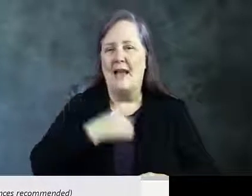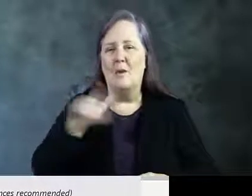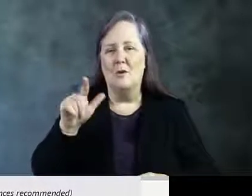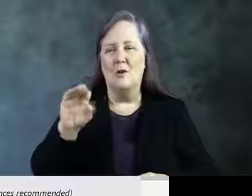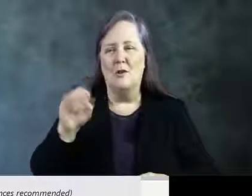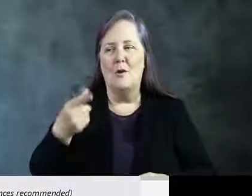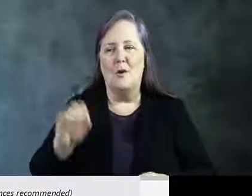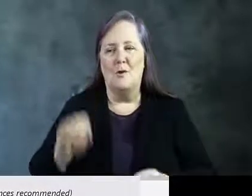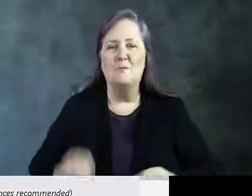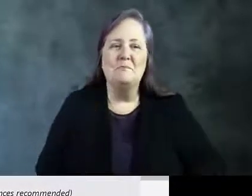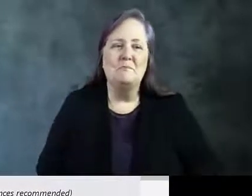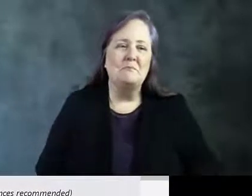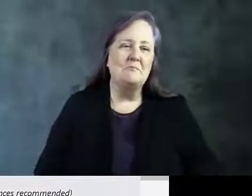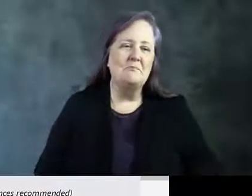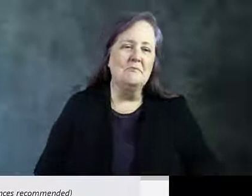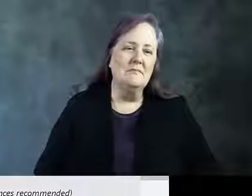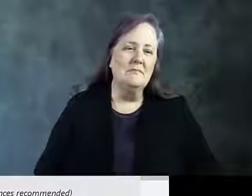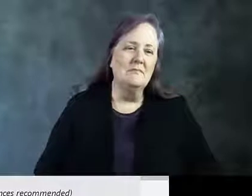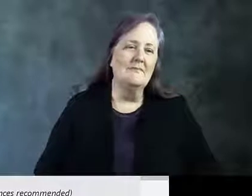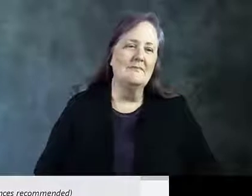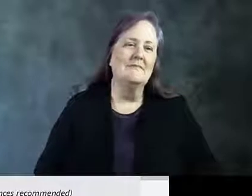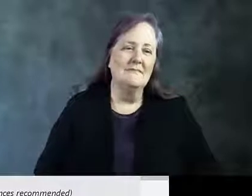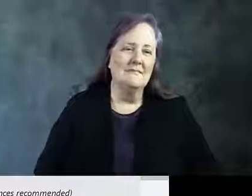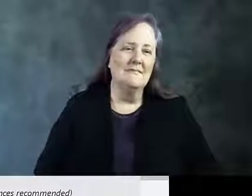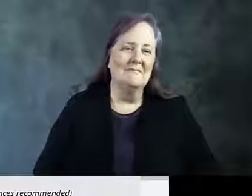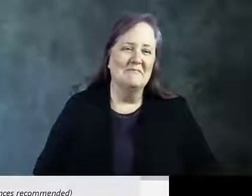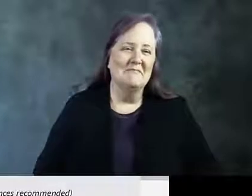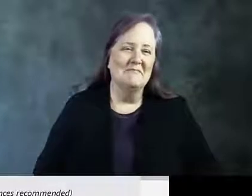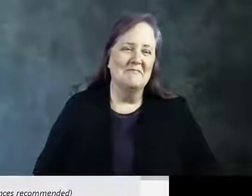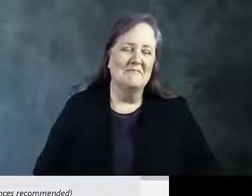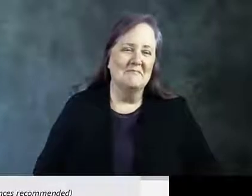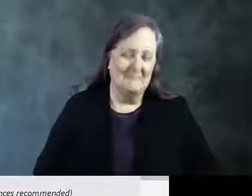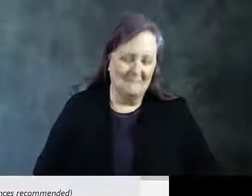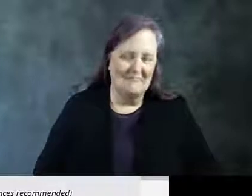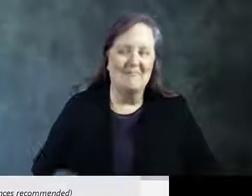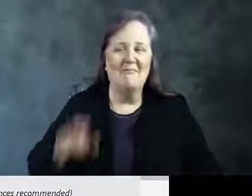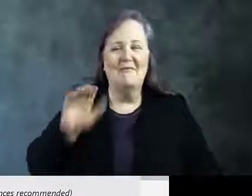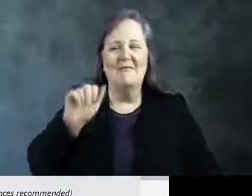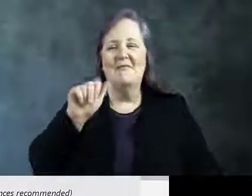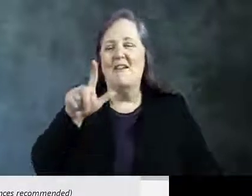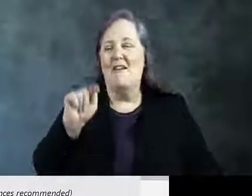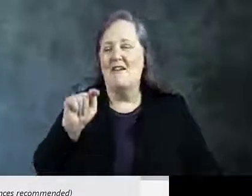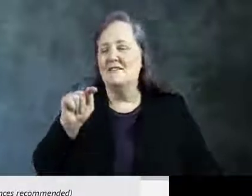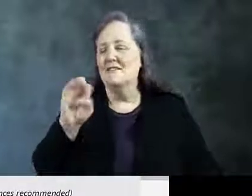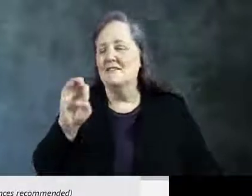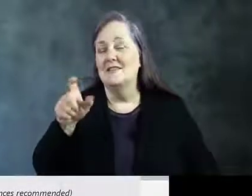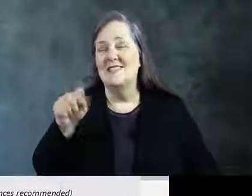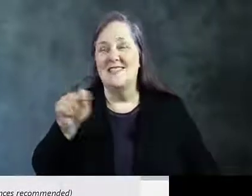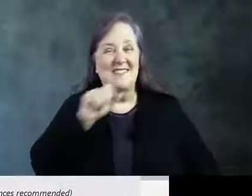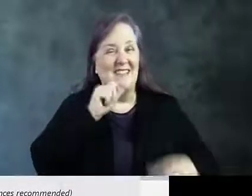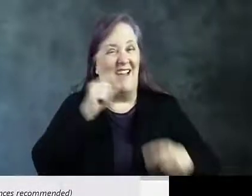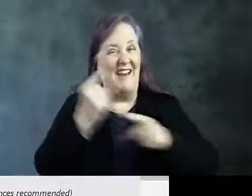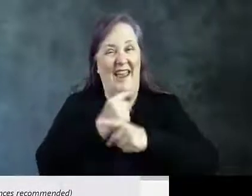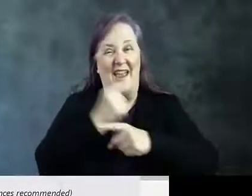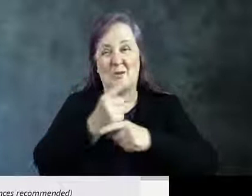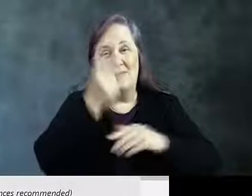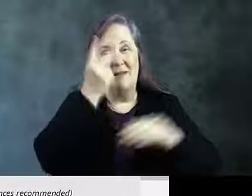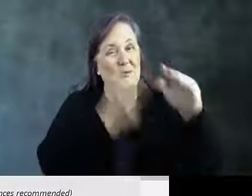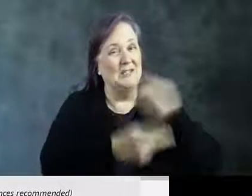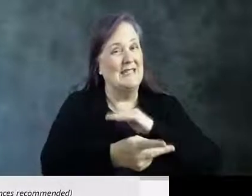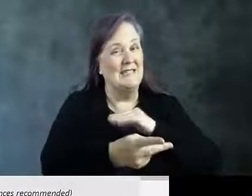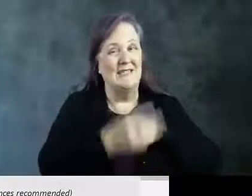text. And you probably notice the alt text is not really accurately predicting my logos. So if you want